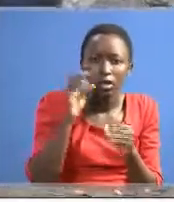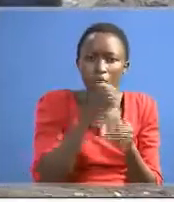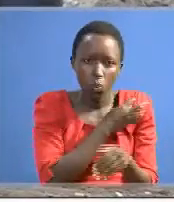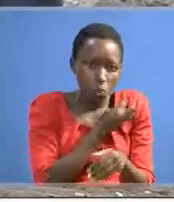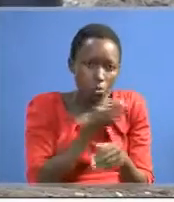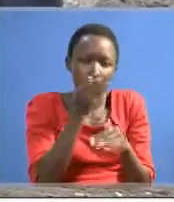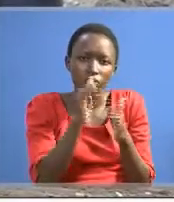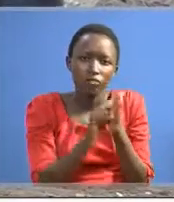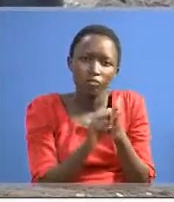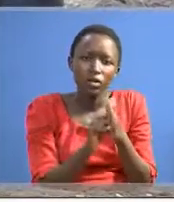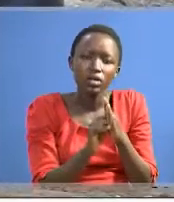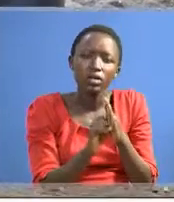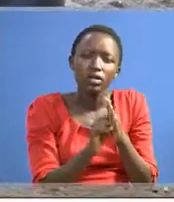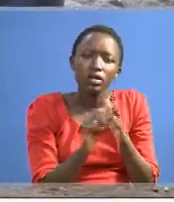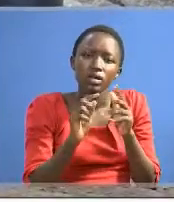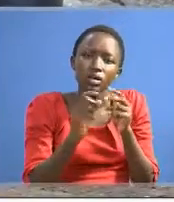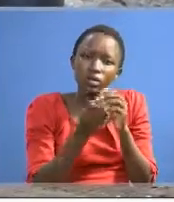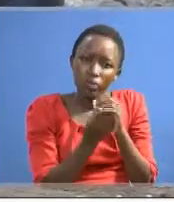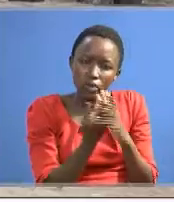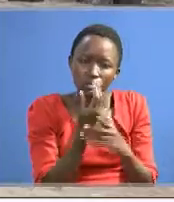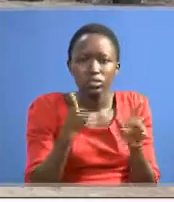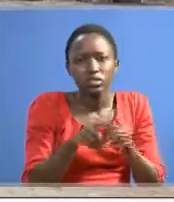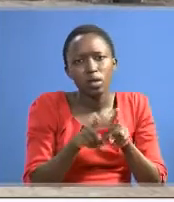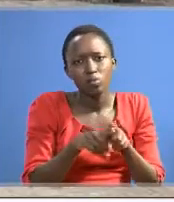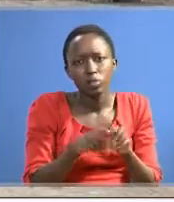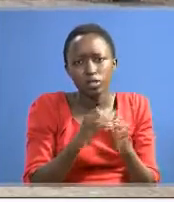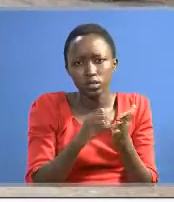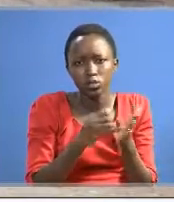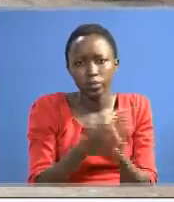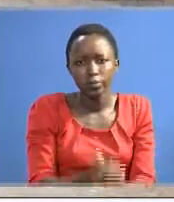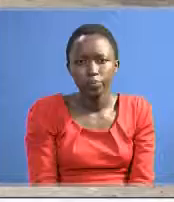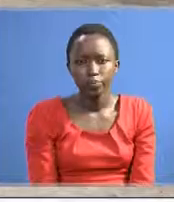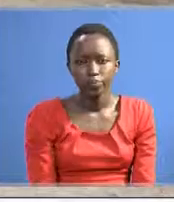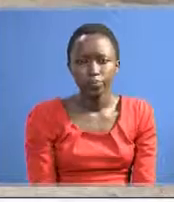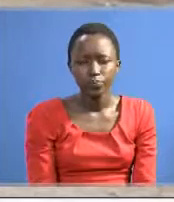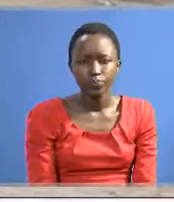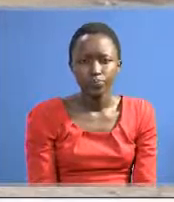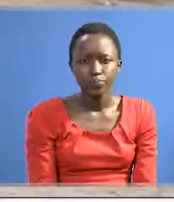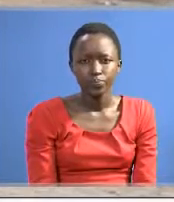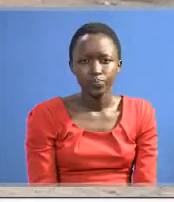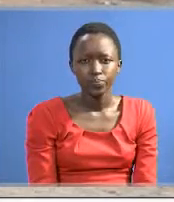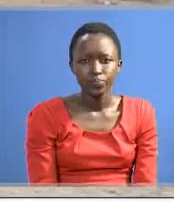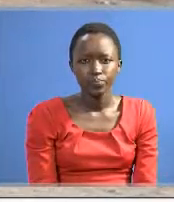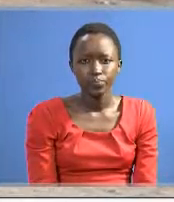the mushrooming of such illegal yards. Anne Mashere, KUTV.